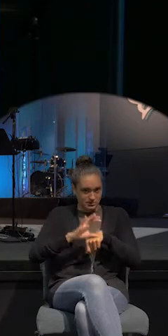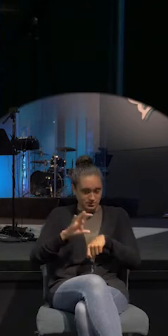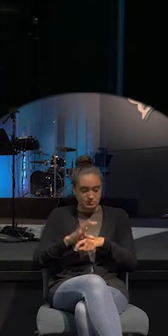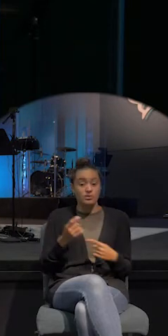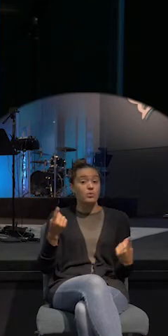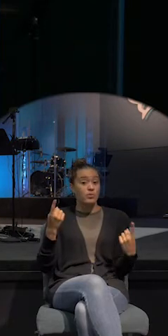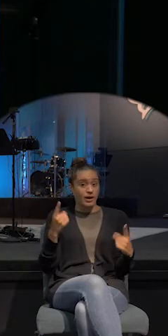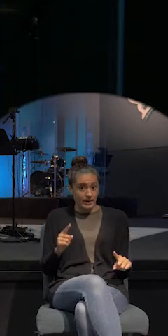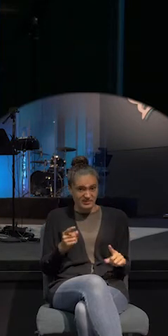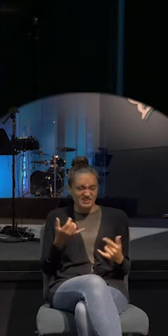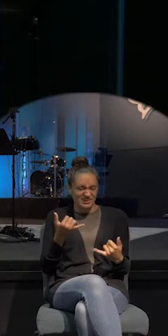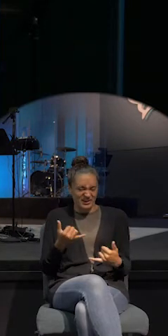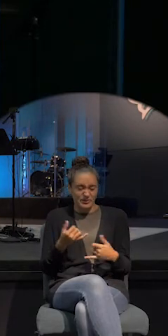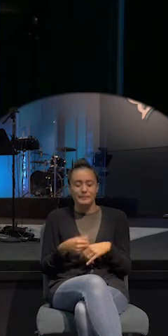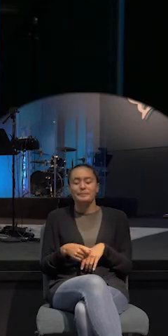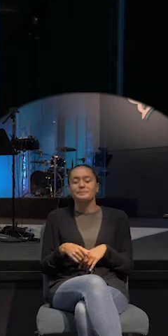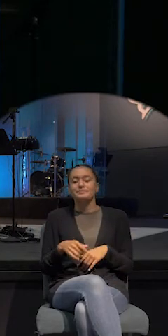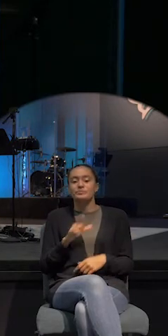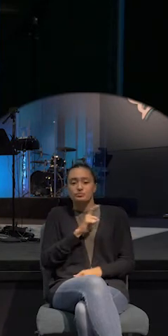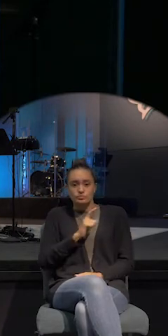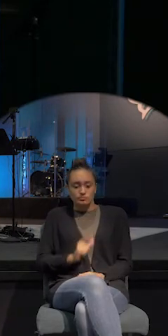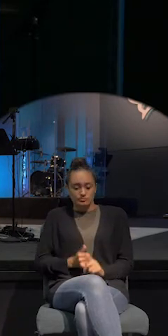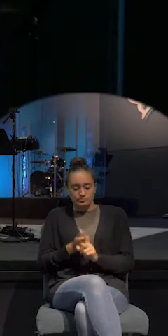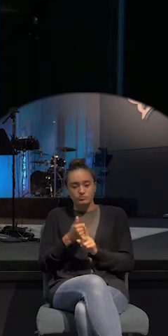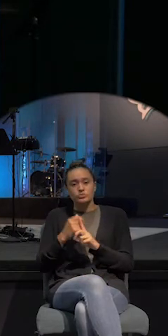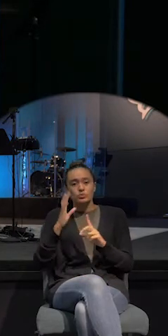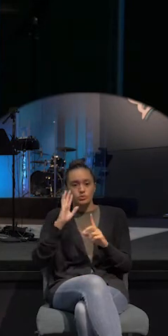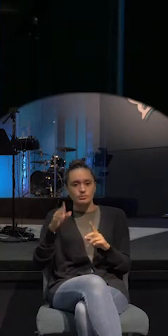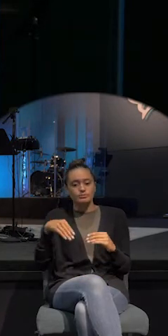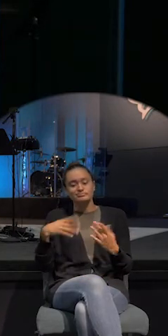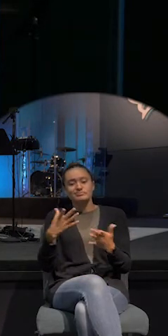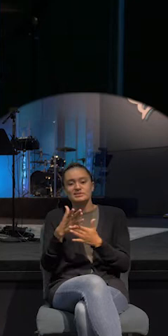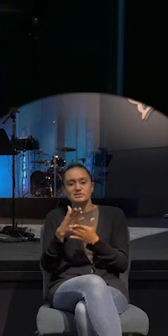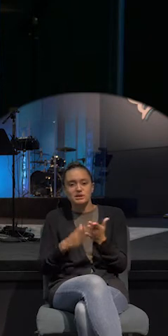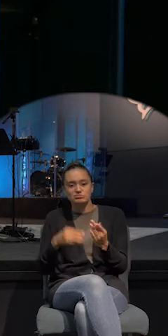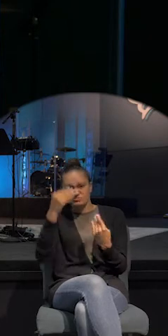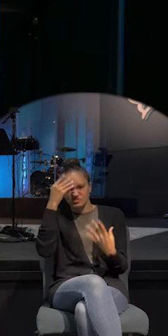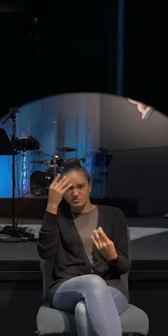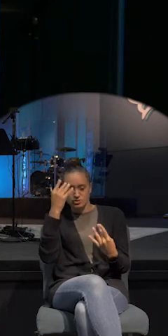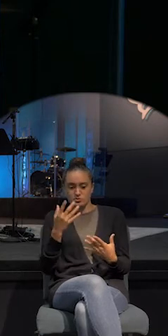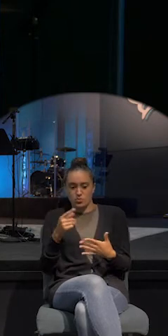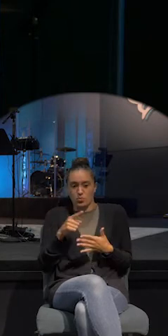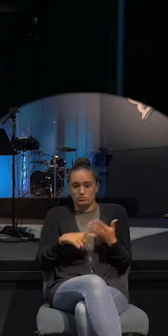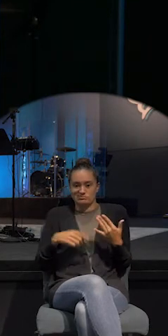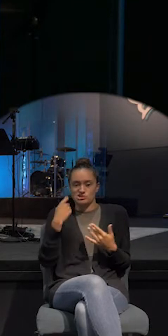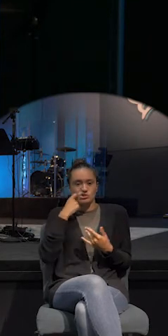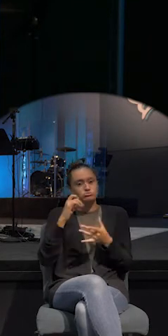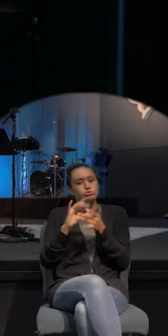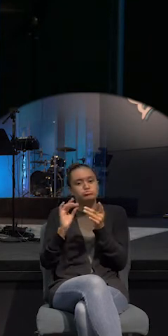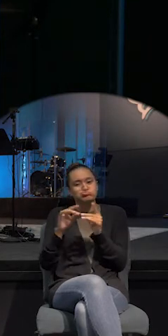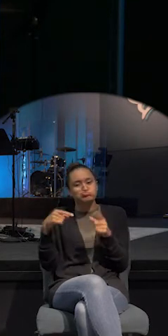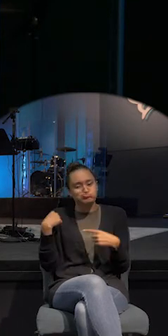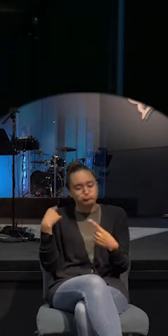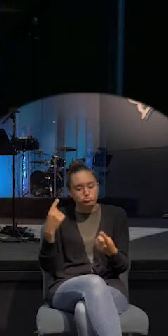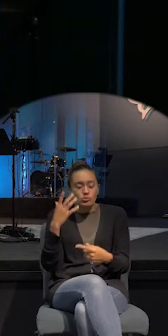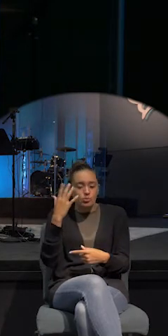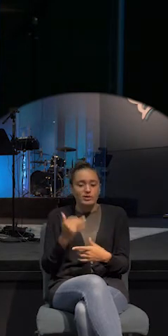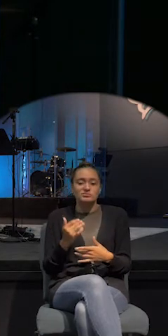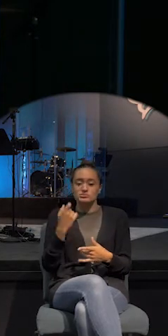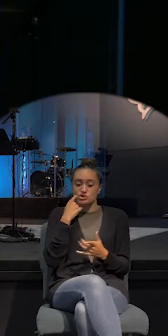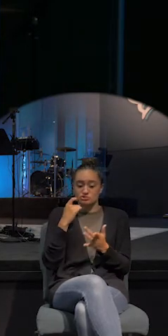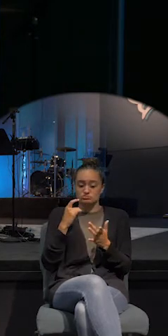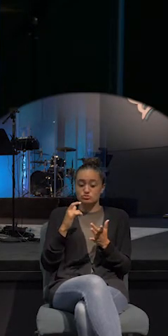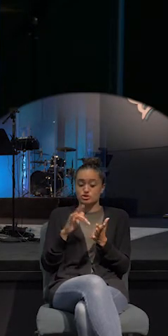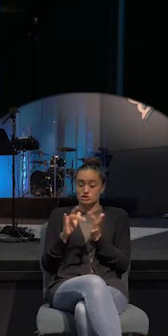what's going to take place now is that the Lord is going to be giving some insight into what he has just been speaking about. Because he had just